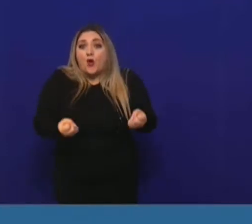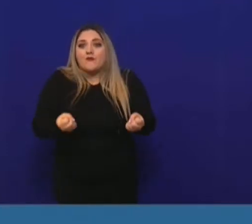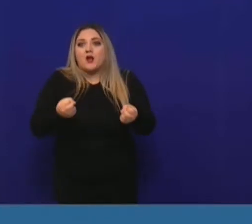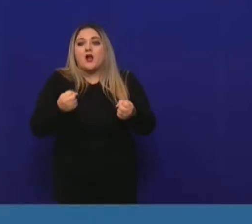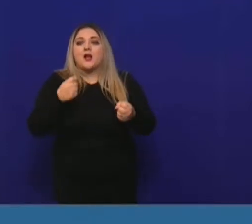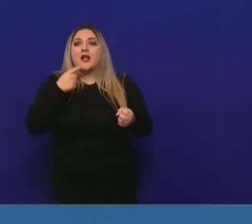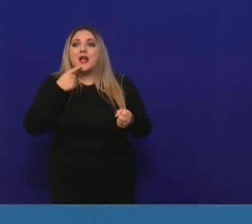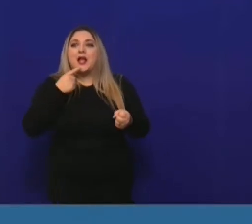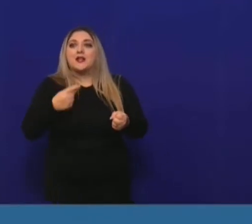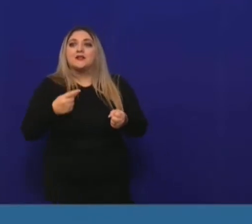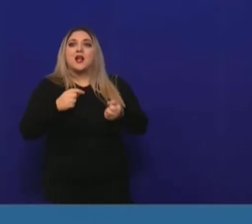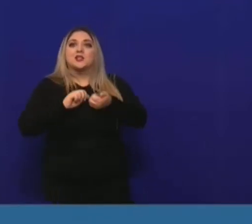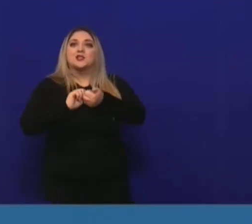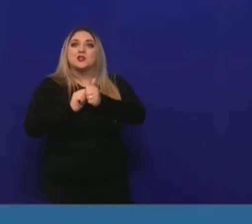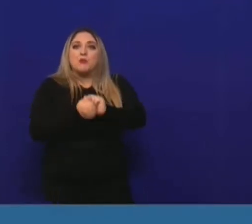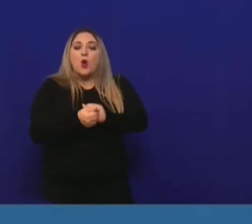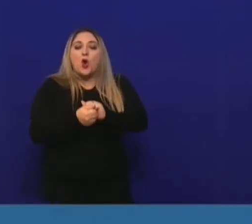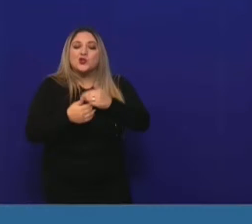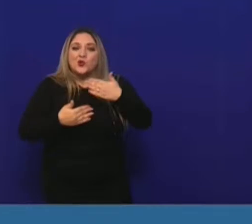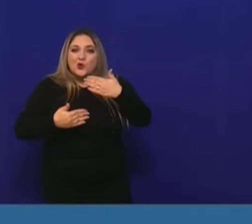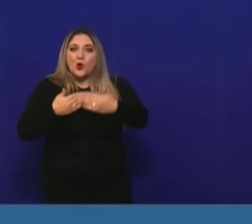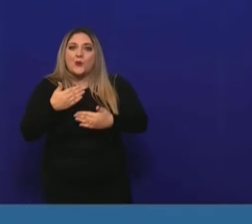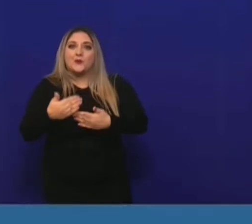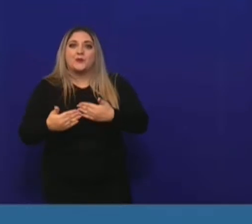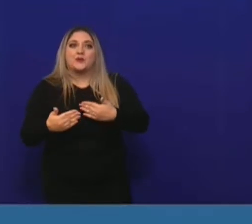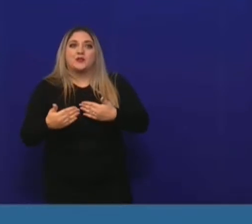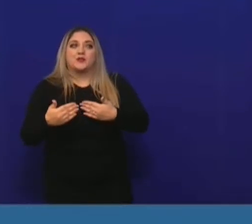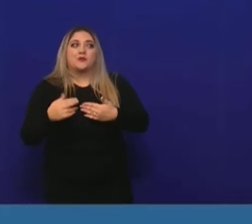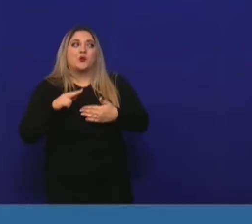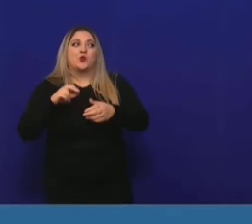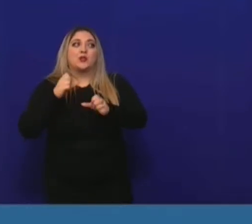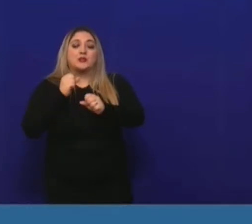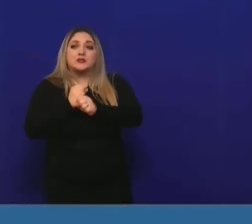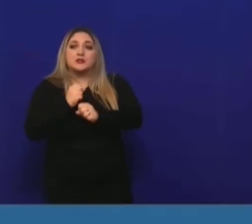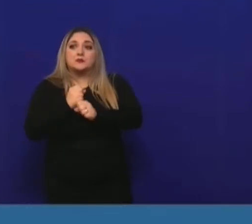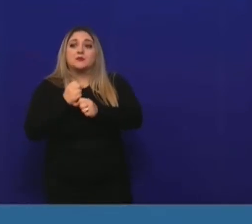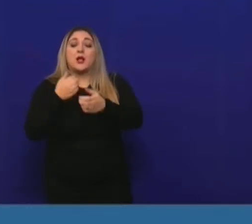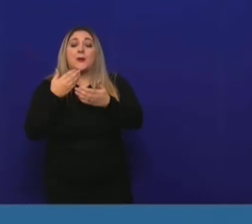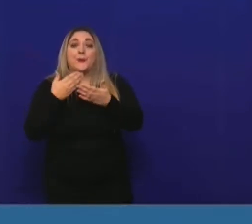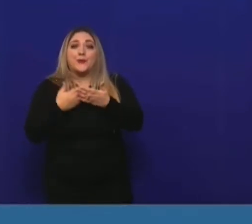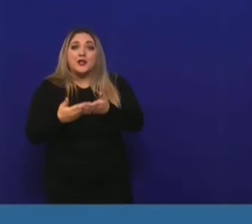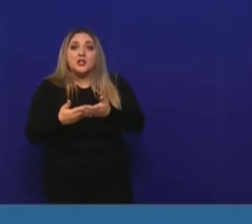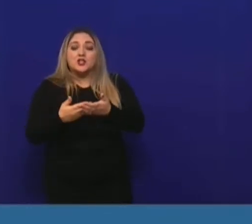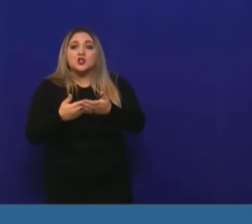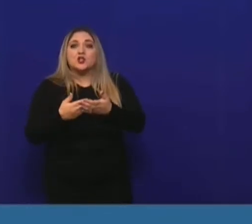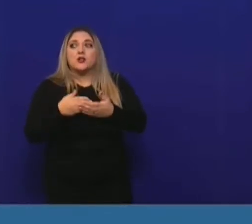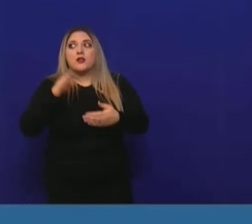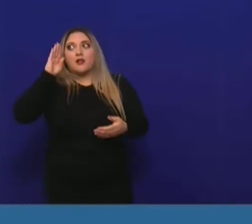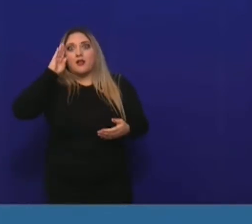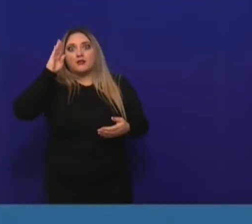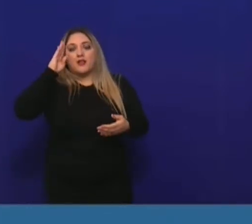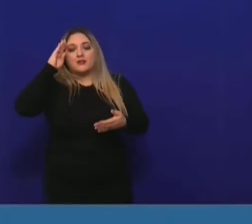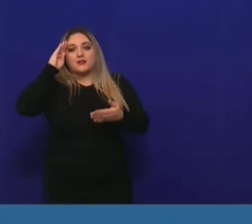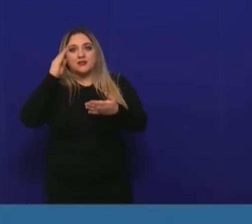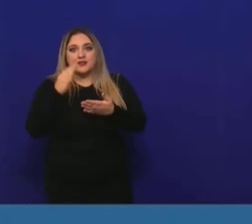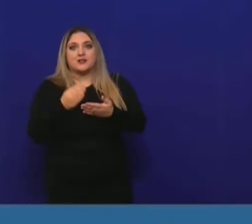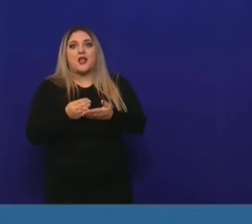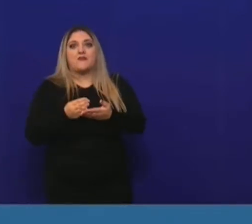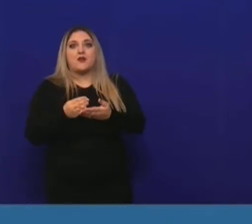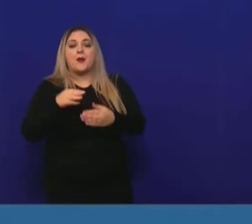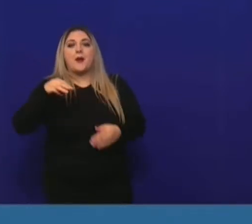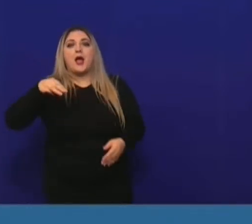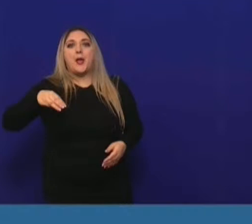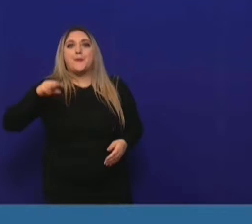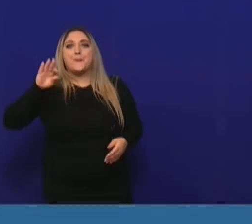huwa importanti wkoll u anke l-isport ħdimna wkoll protokolli wkoll mal-MFA ta' kif